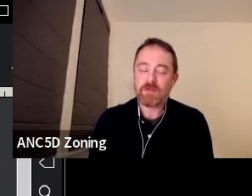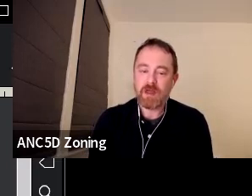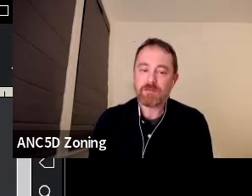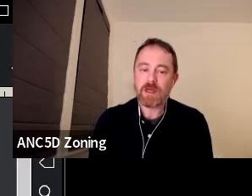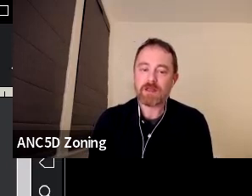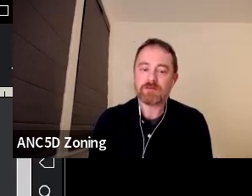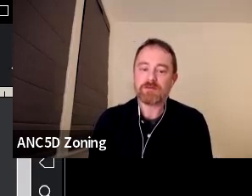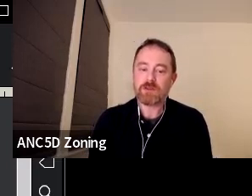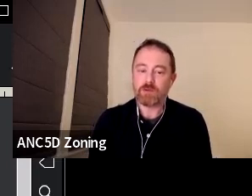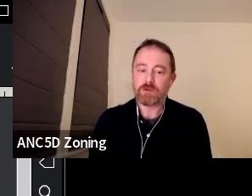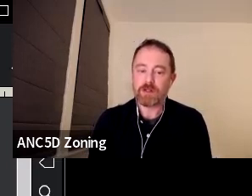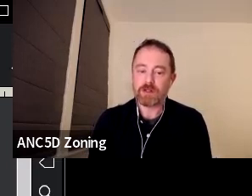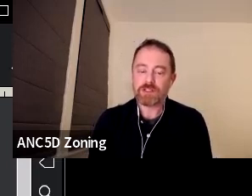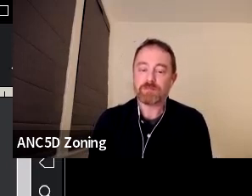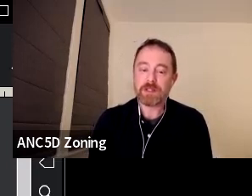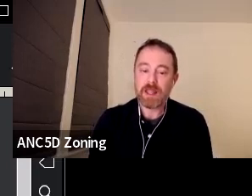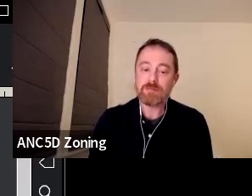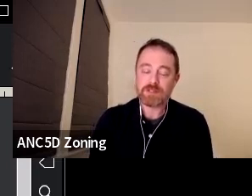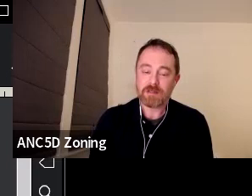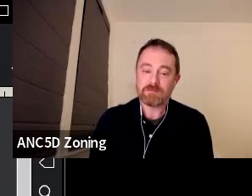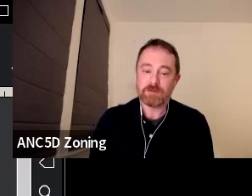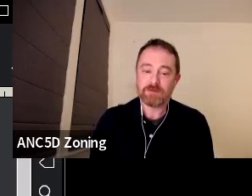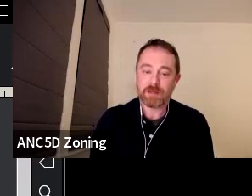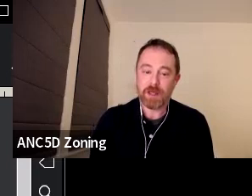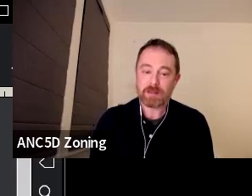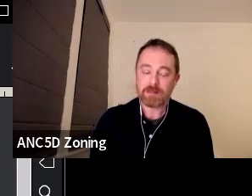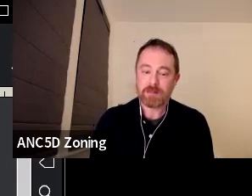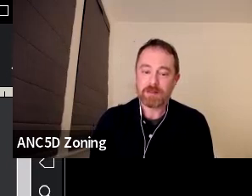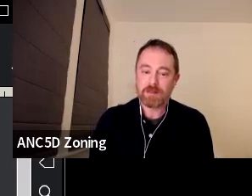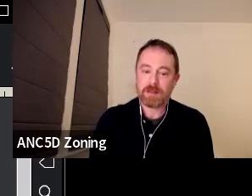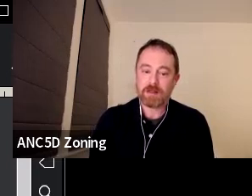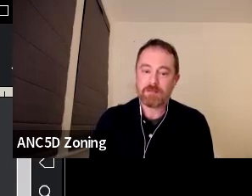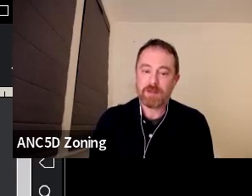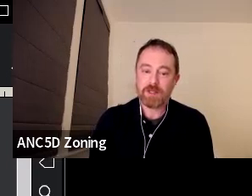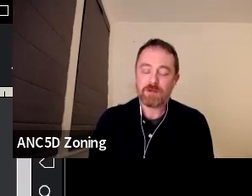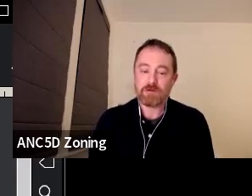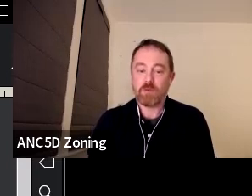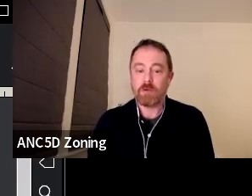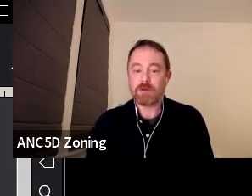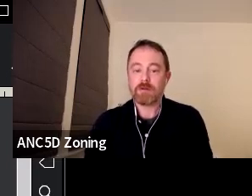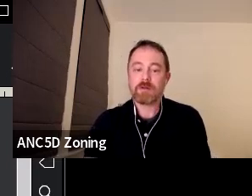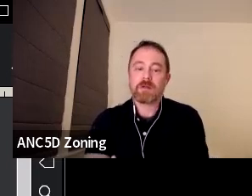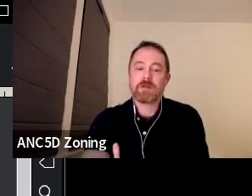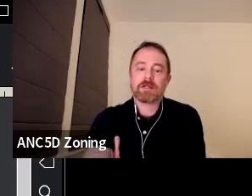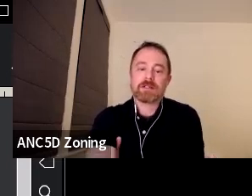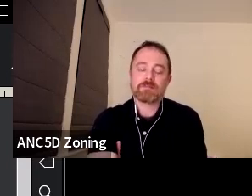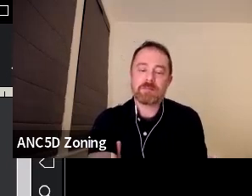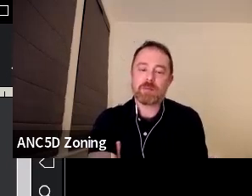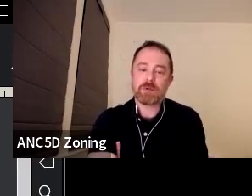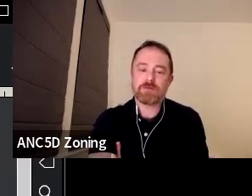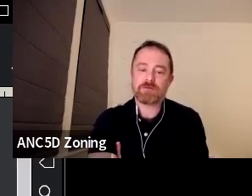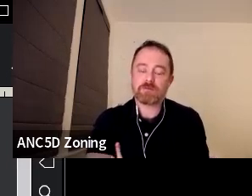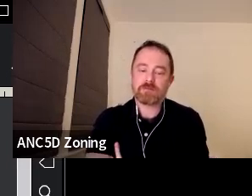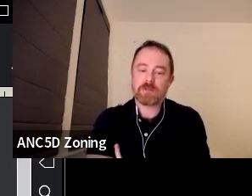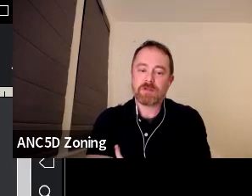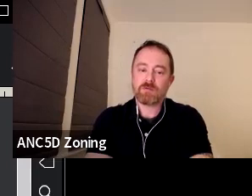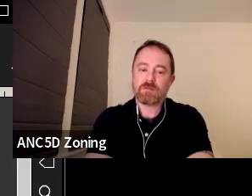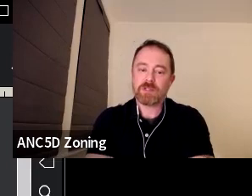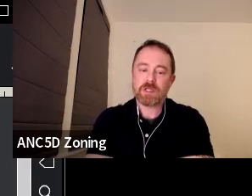Since they revamped that, and since the zoning regulations became the 10-foot setback in the RF1